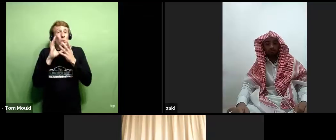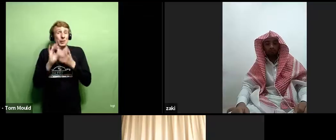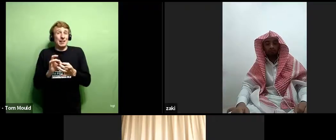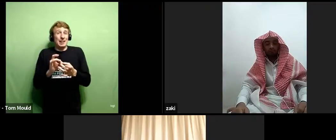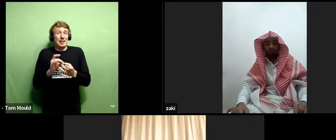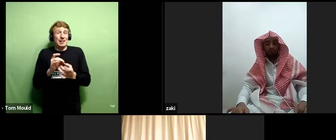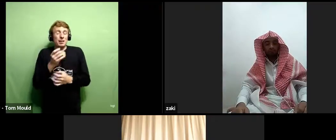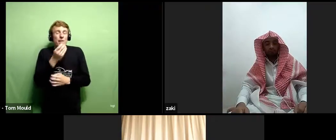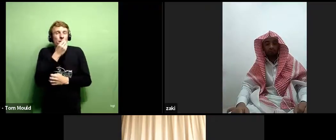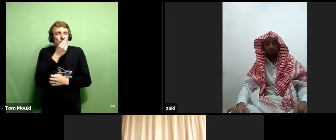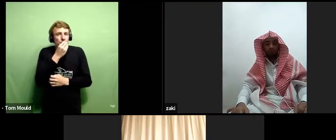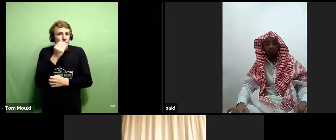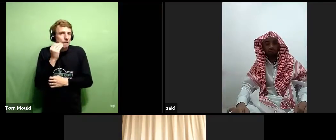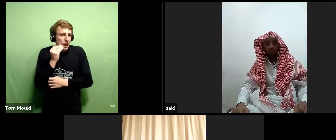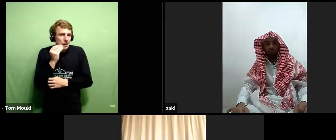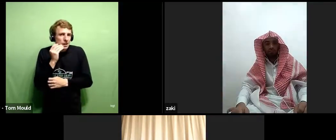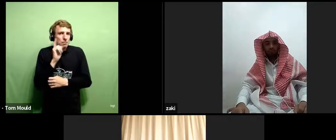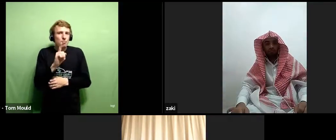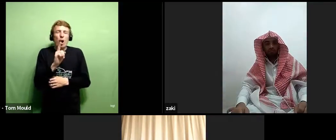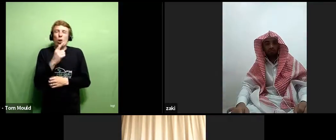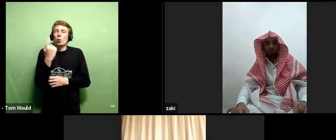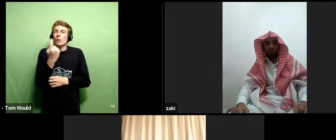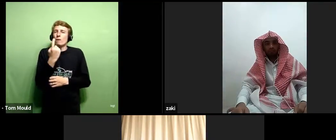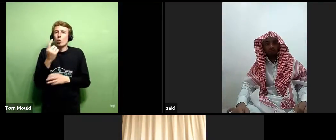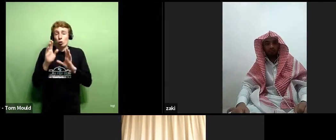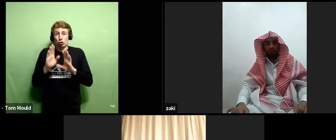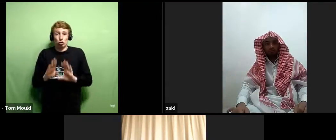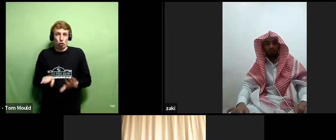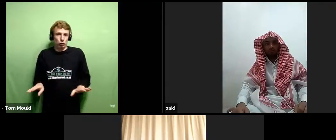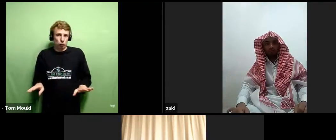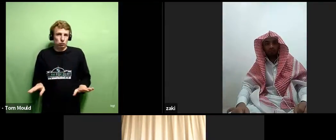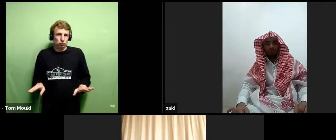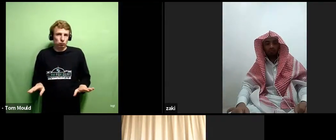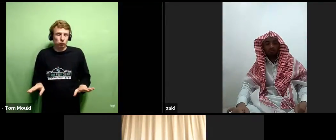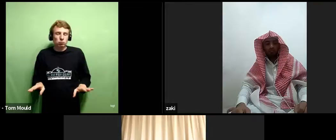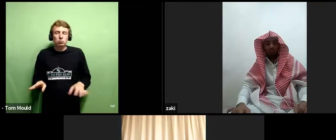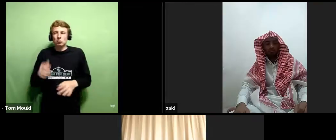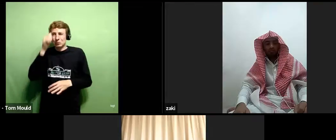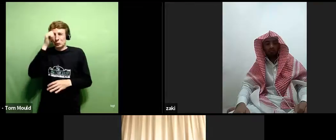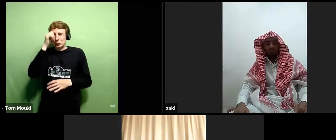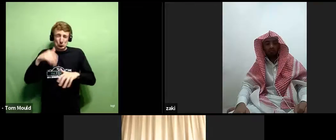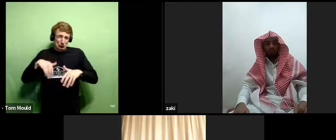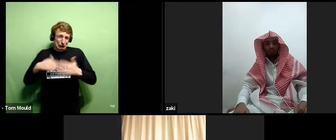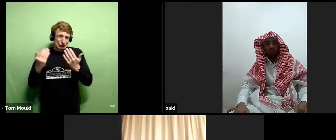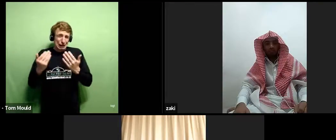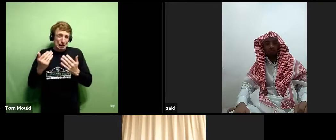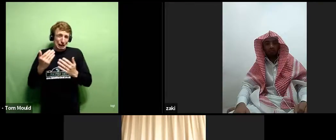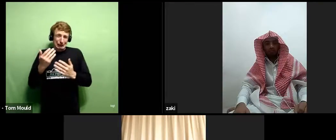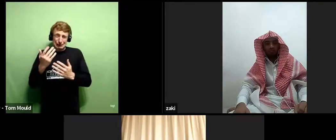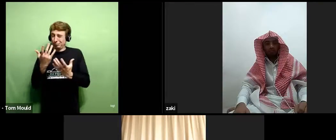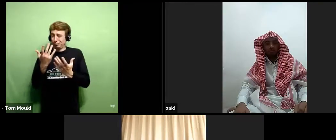at, quite late. Is it still obligatory for children to fast